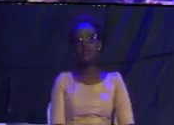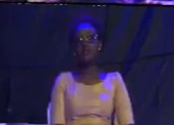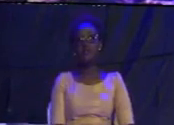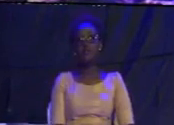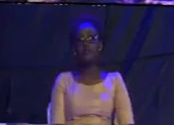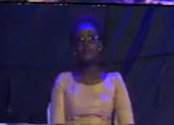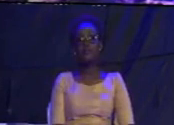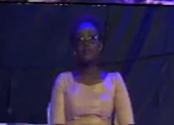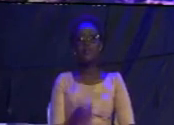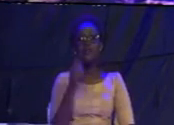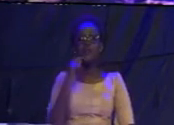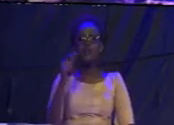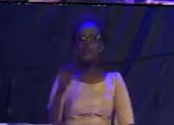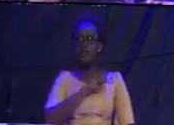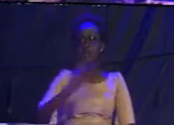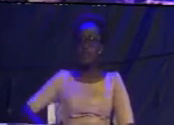this place.